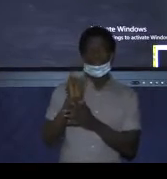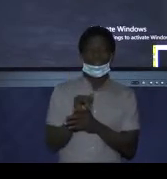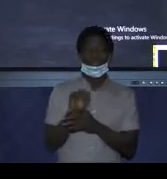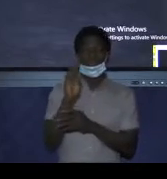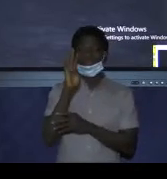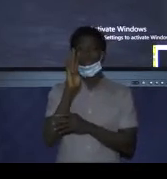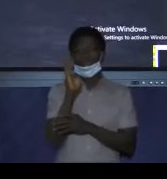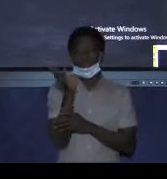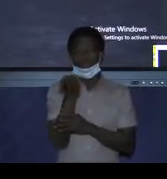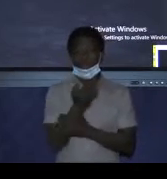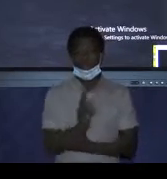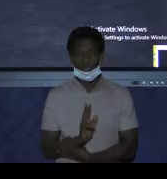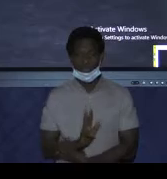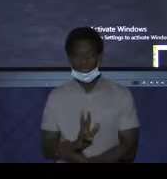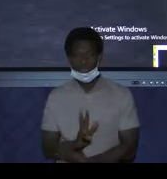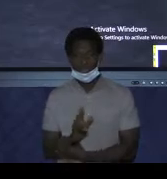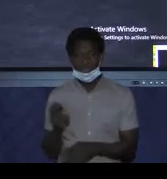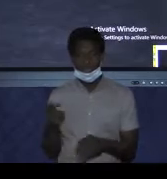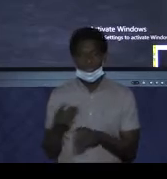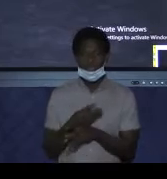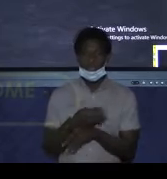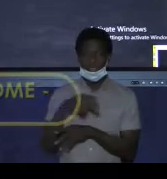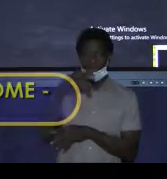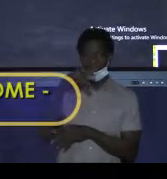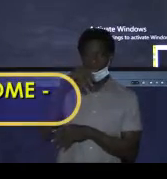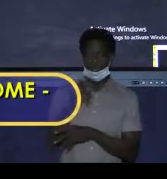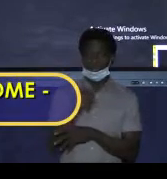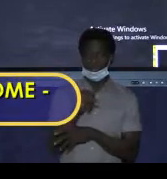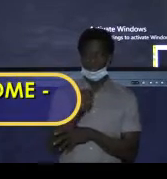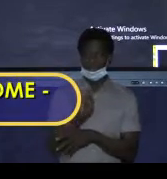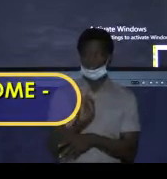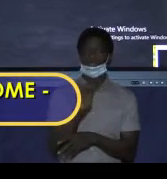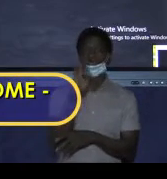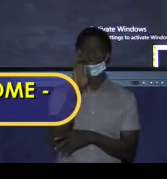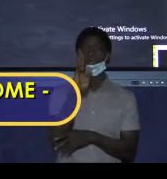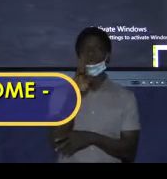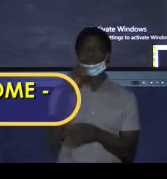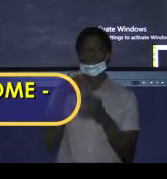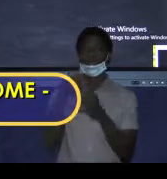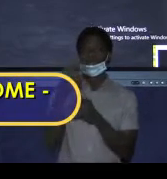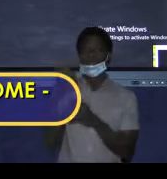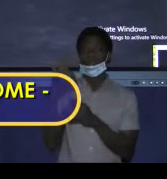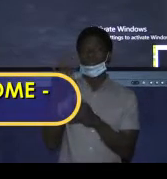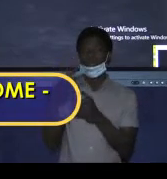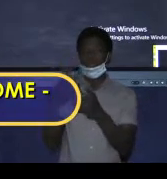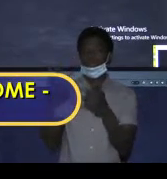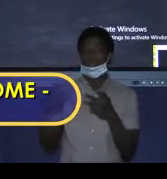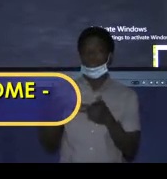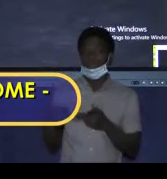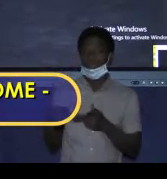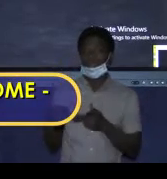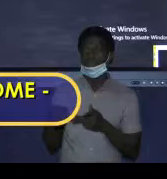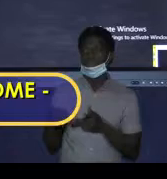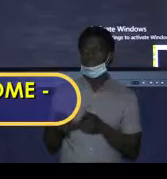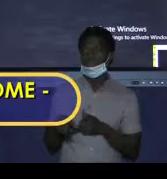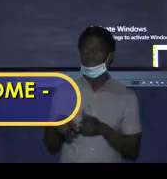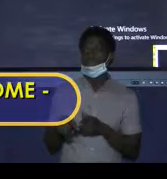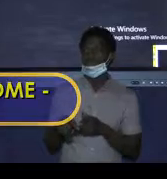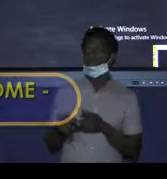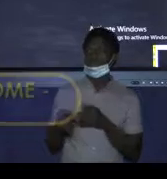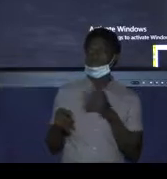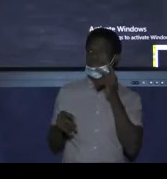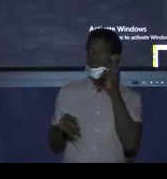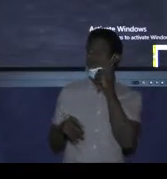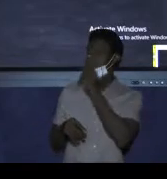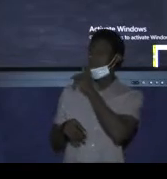by 4 over 3 times pi r in 3 places. That's pi r cubed. And so let's substitute. 4 over